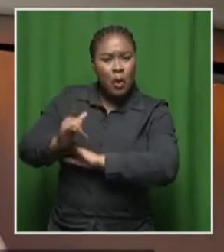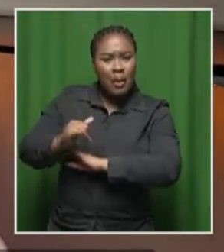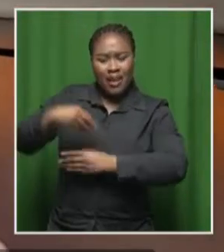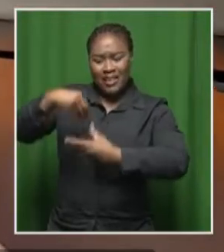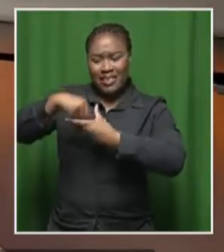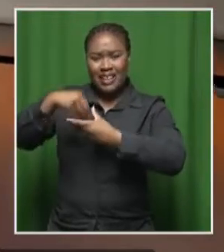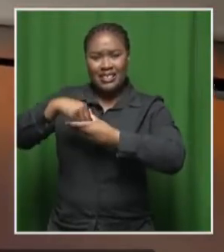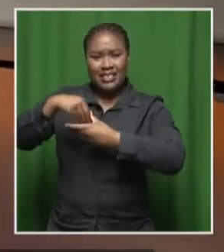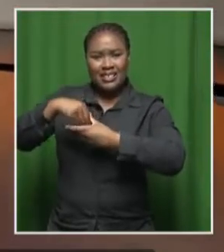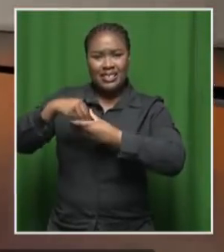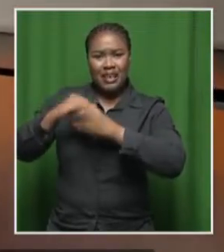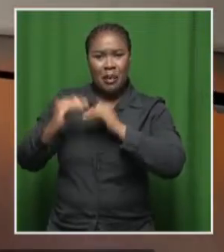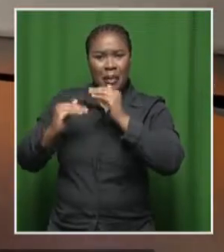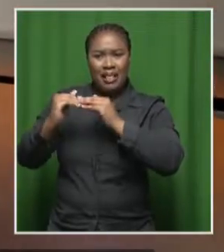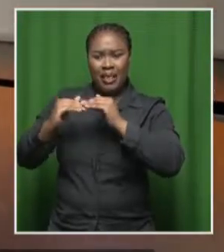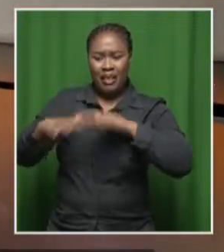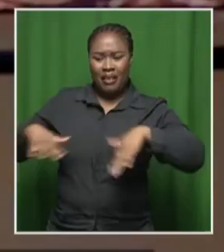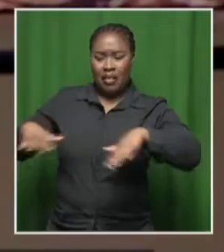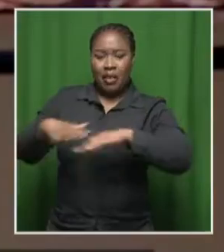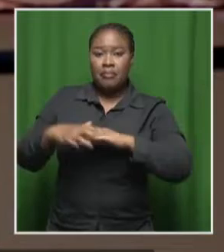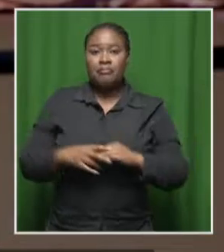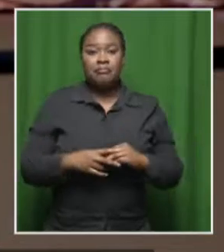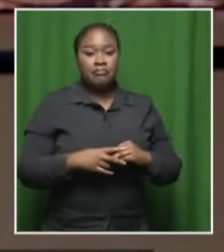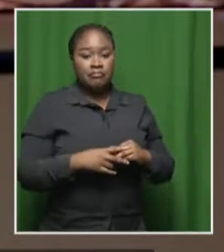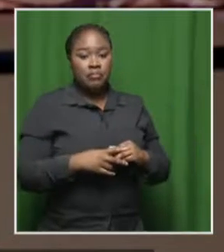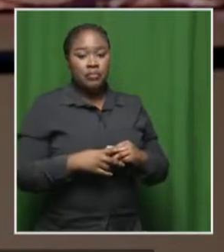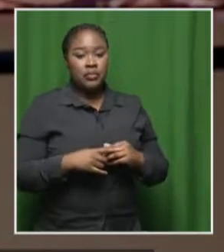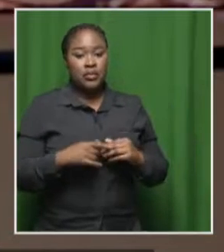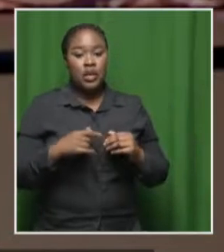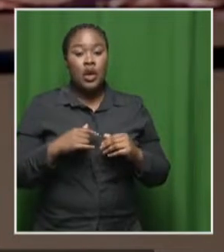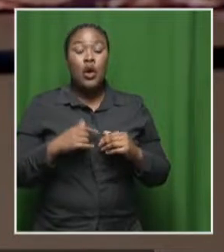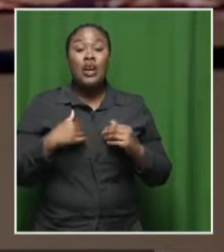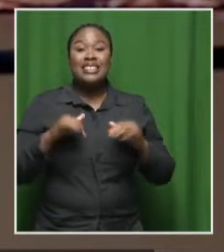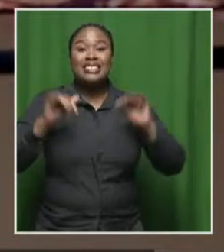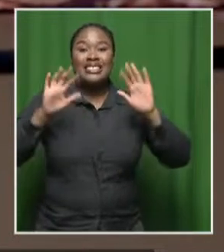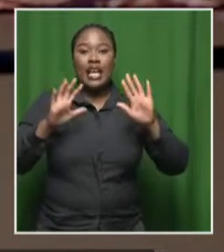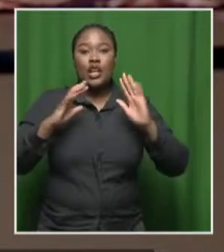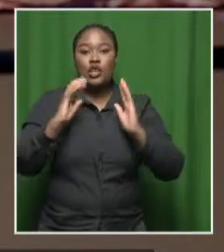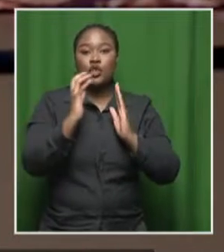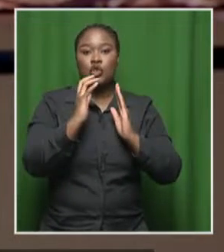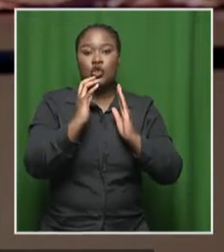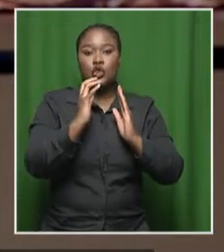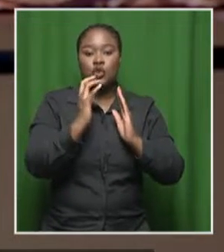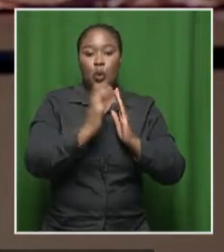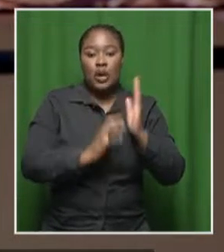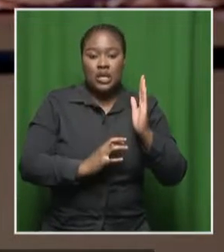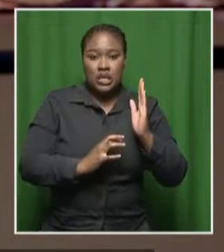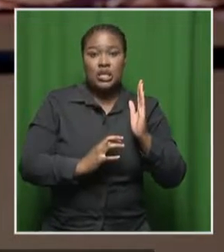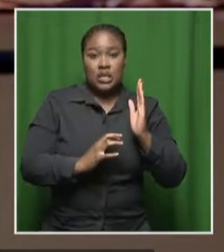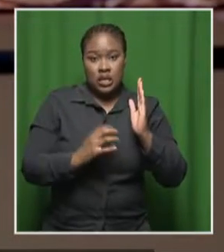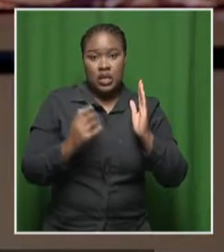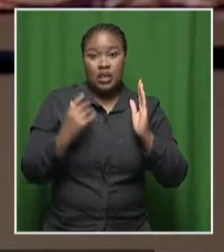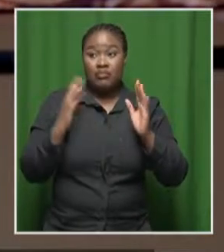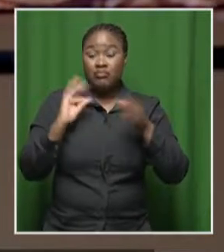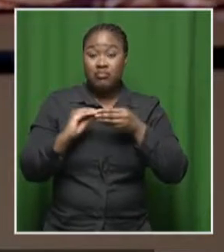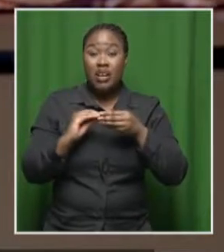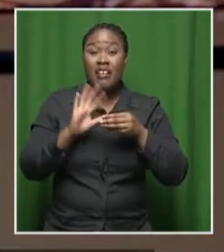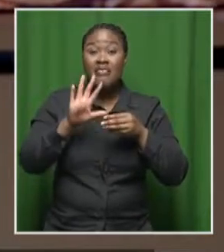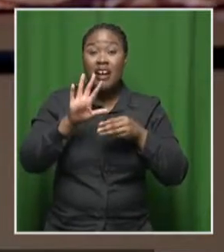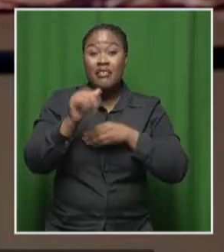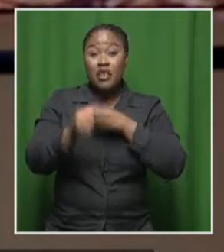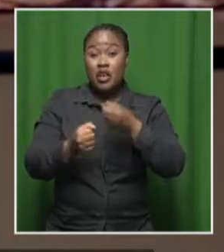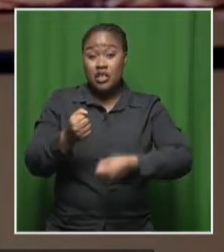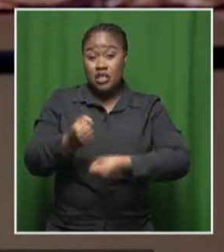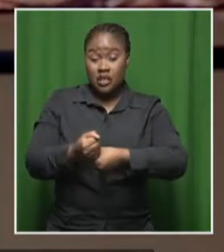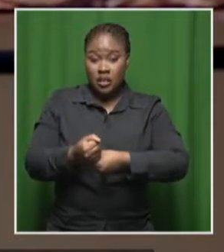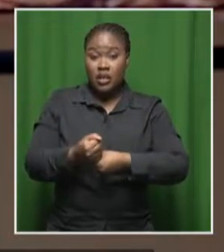story is 10 stories that we came across and collected over a period of 5 years. There are stories that range from